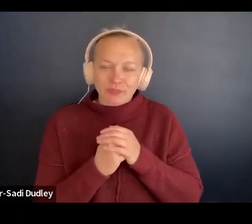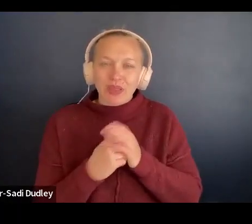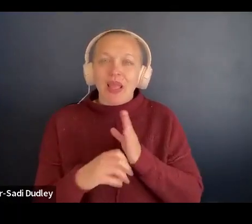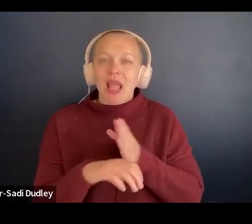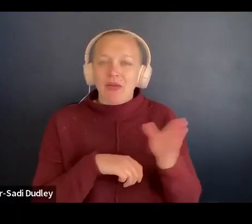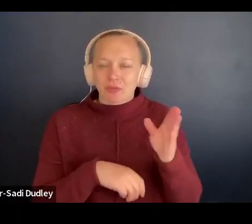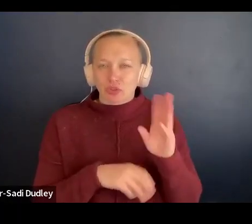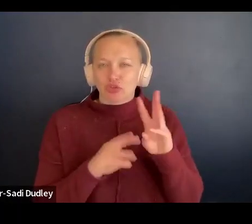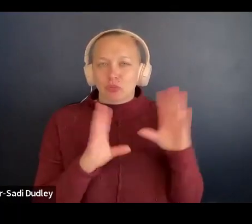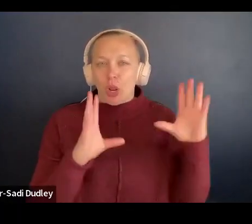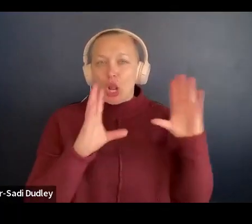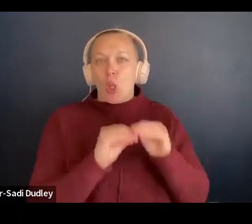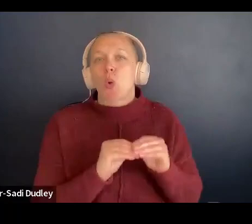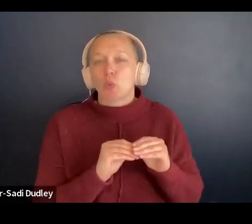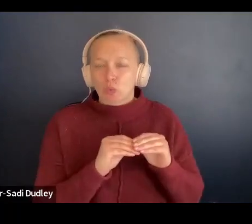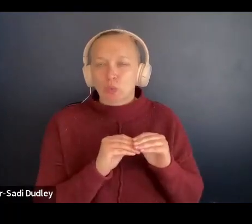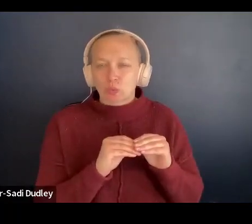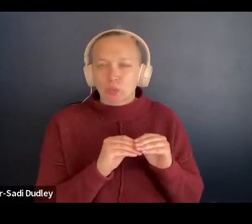will receive